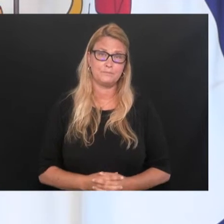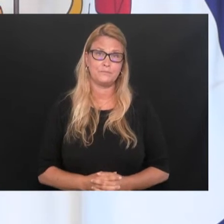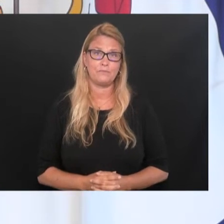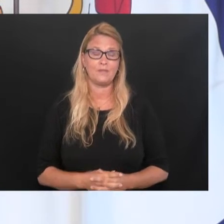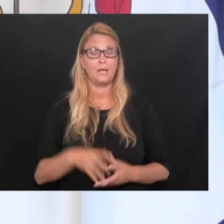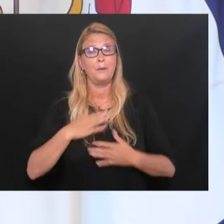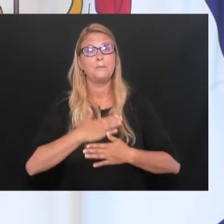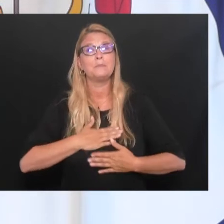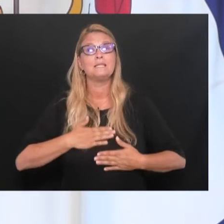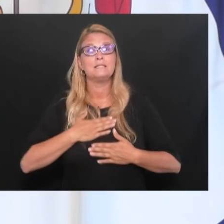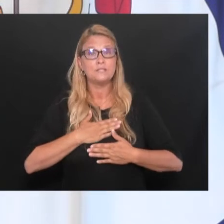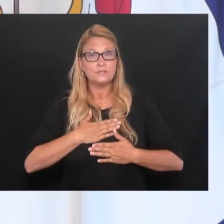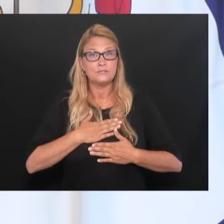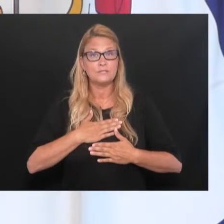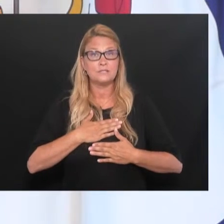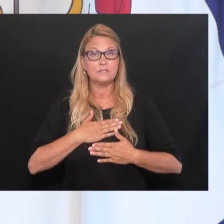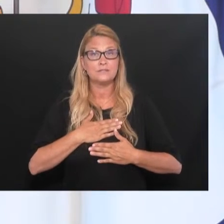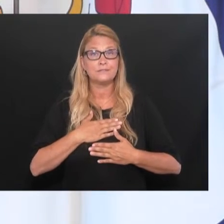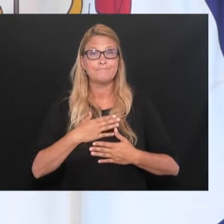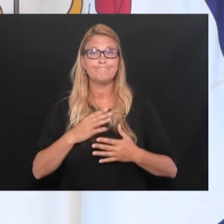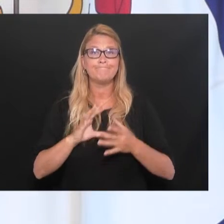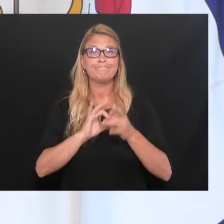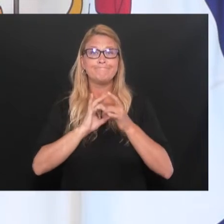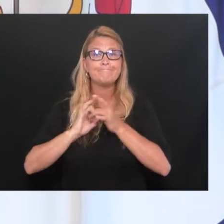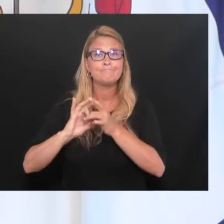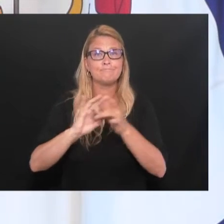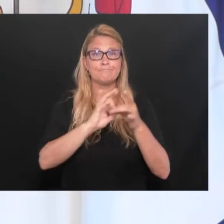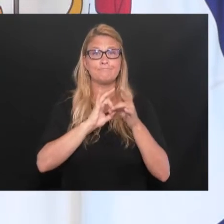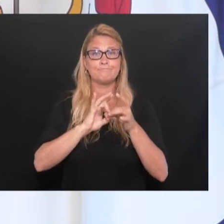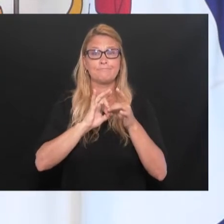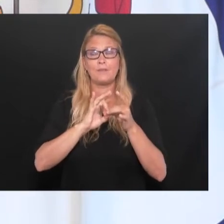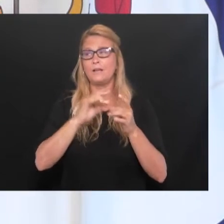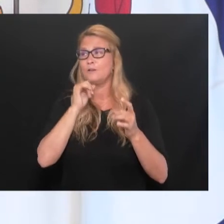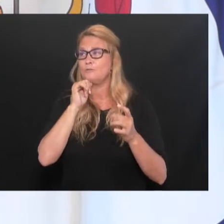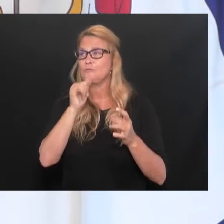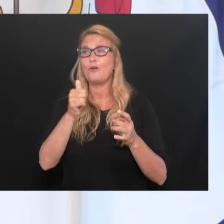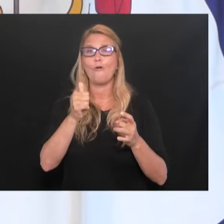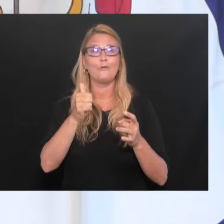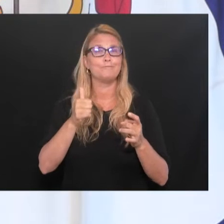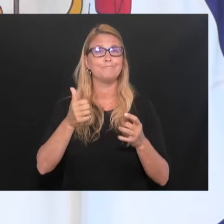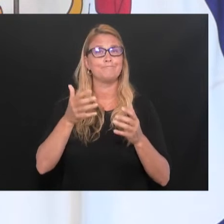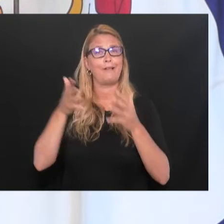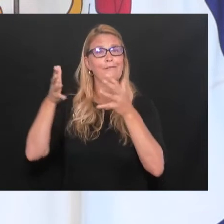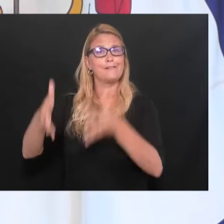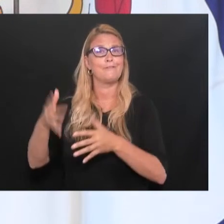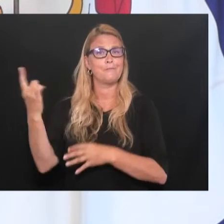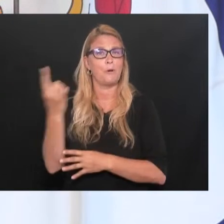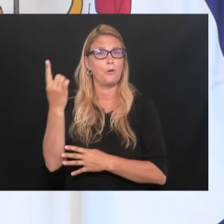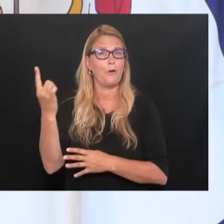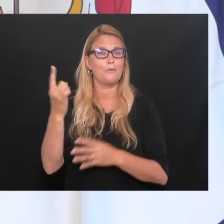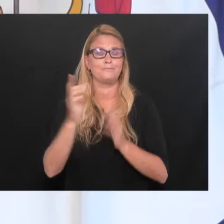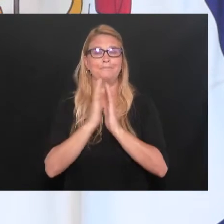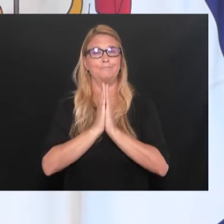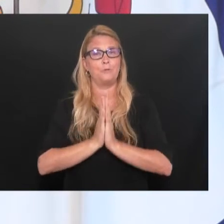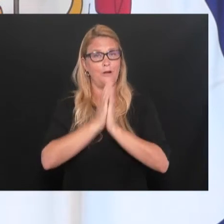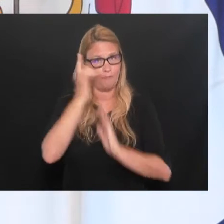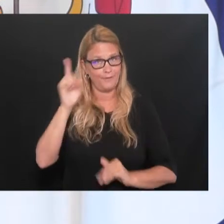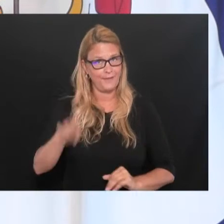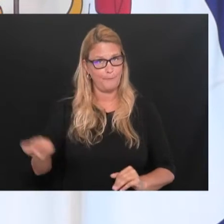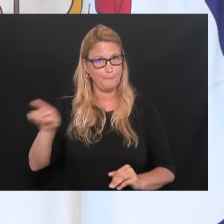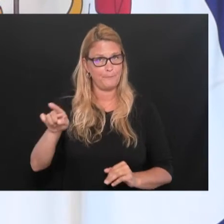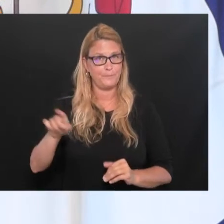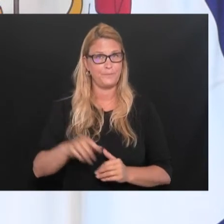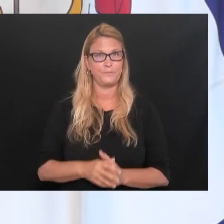Please just join all of us to make sure they're not alone and keep them in your prayers in every way.